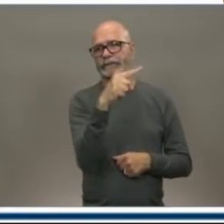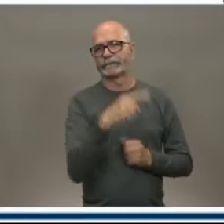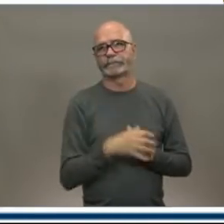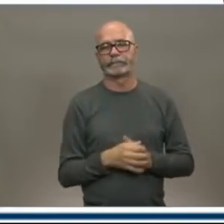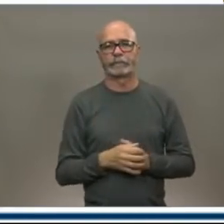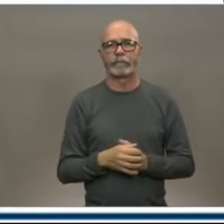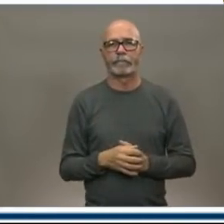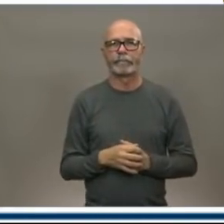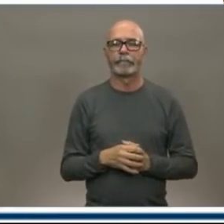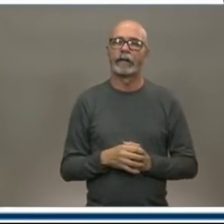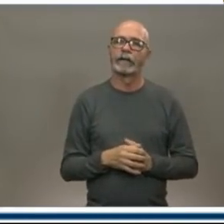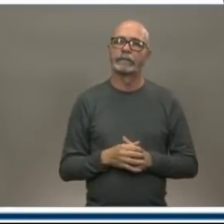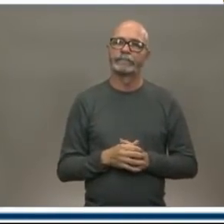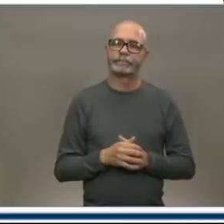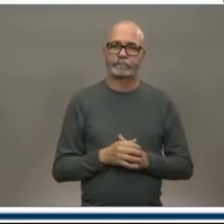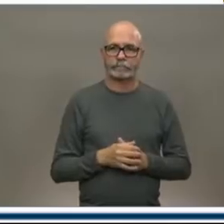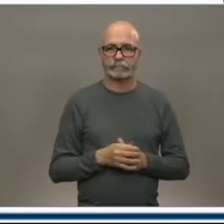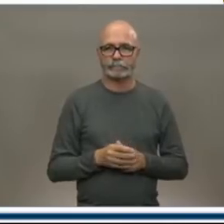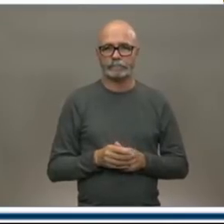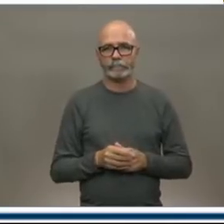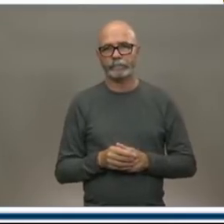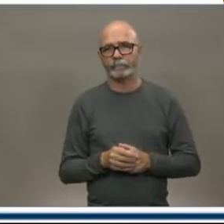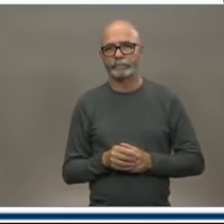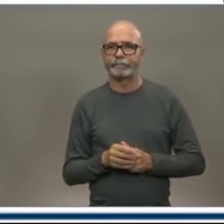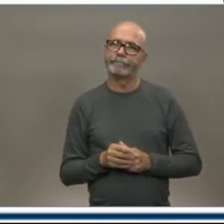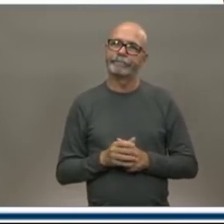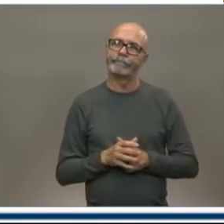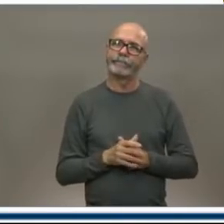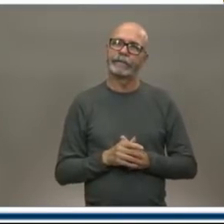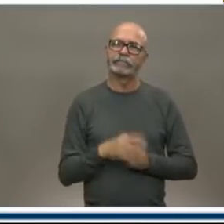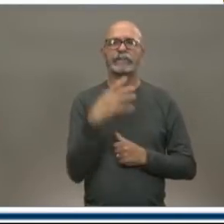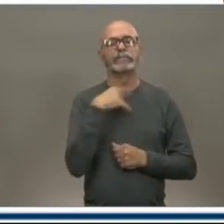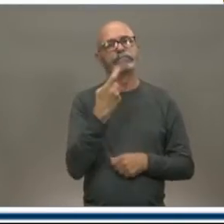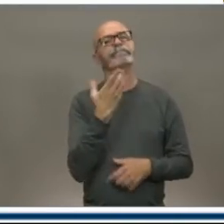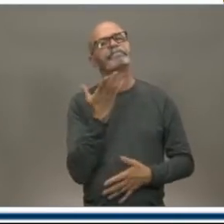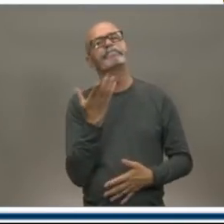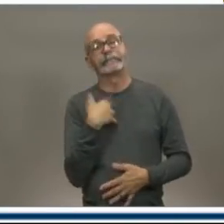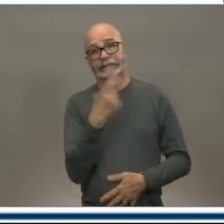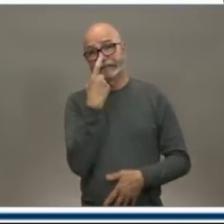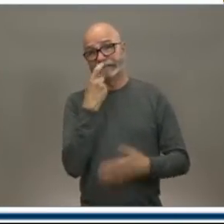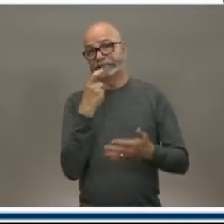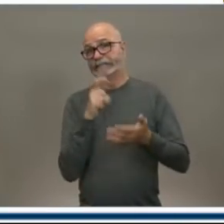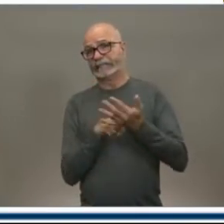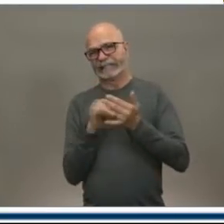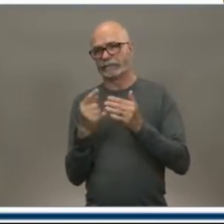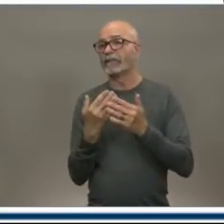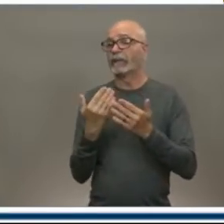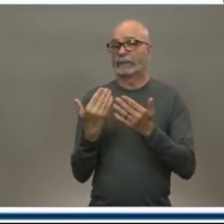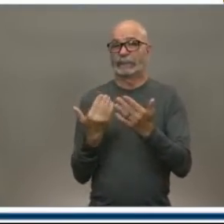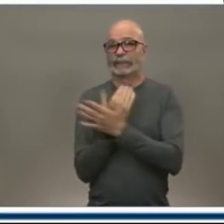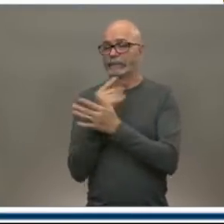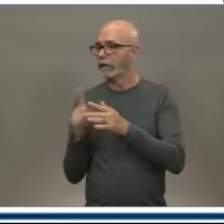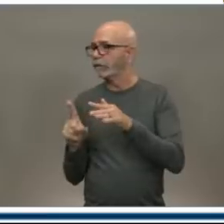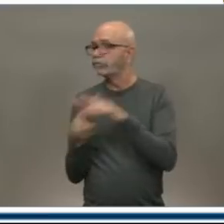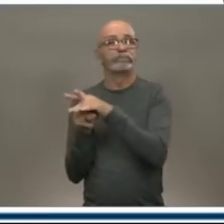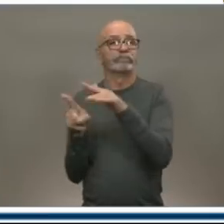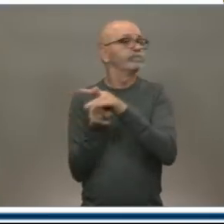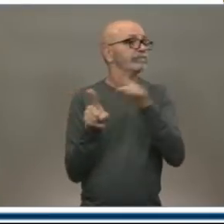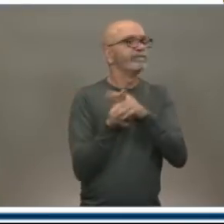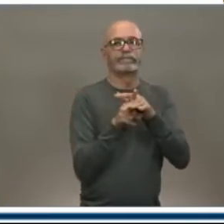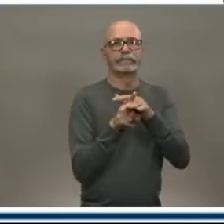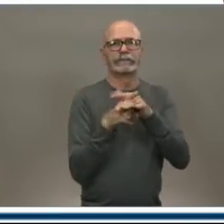I recognize that the two groups of clusters of new positive cases are still under investigation. But as you've